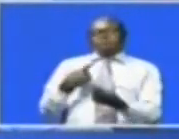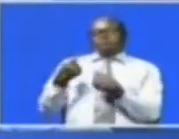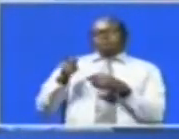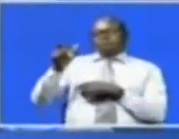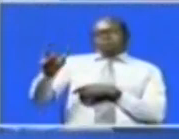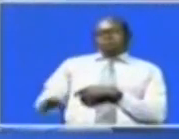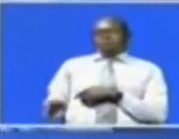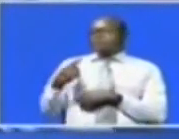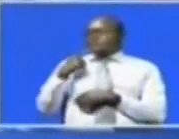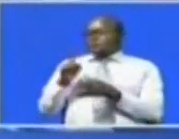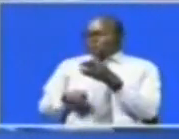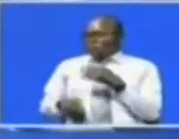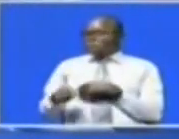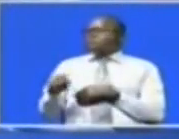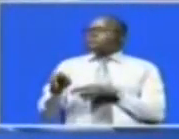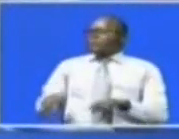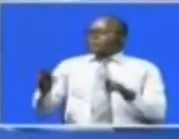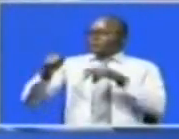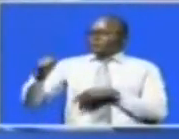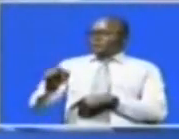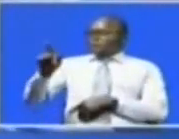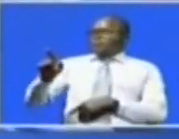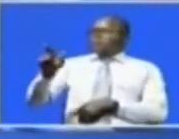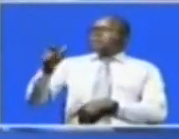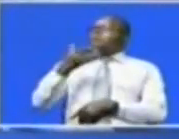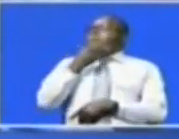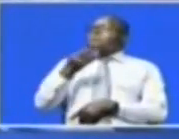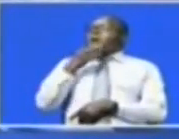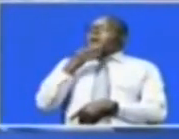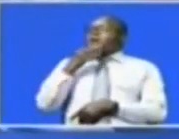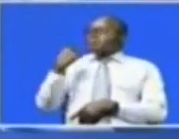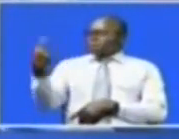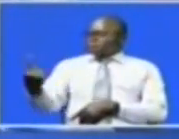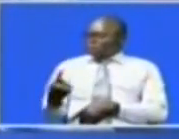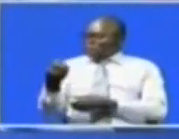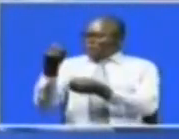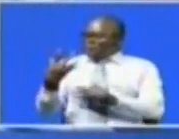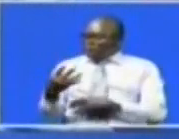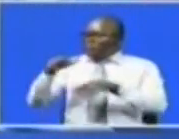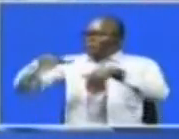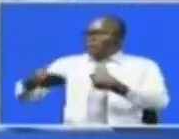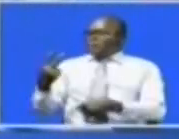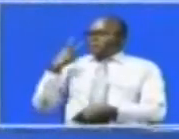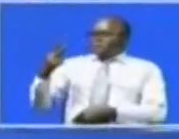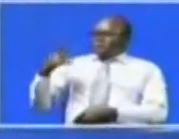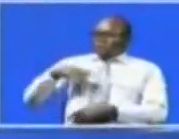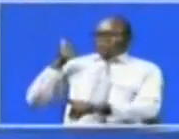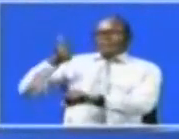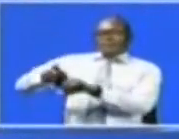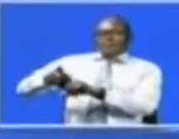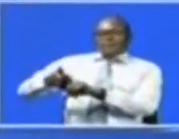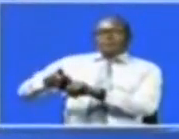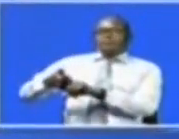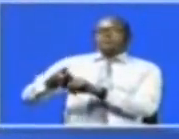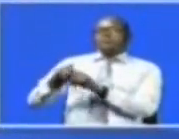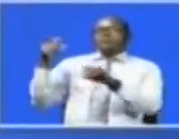spokesperson is saying, I was at Riverside and one man, a trader right at the entrance, was telling me how he saw the car they used to attack there several